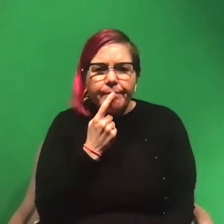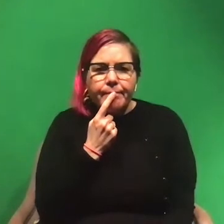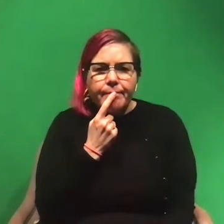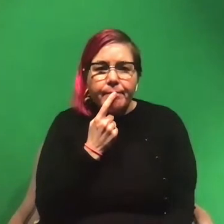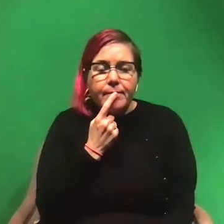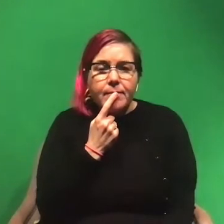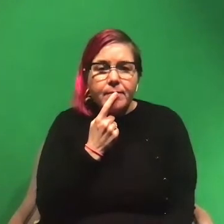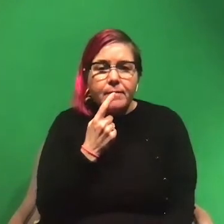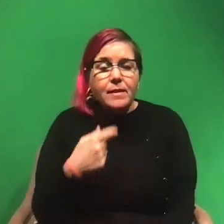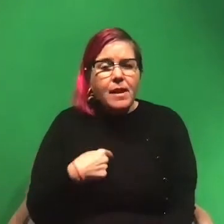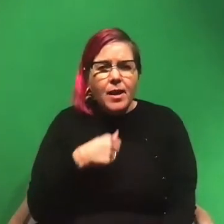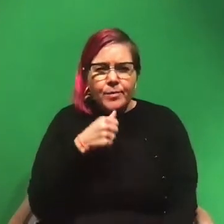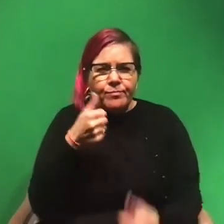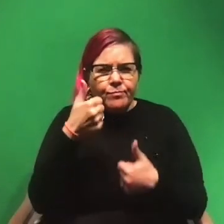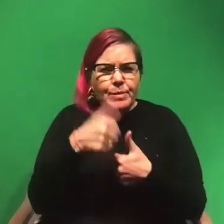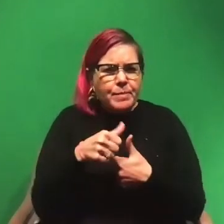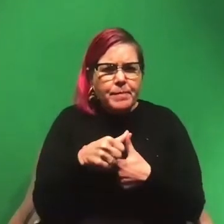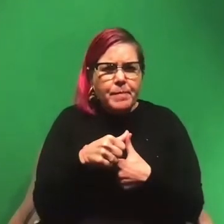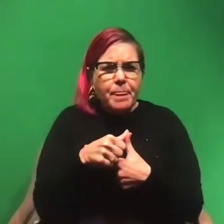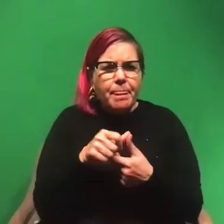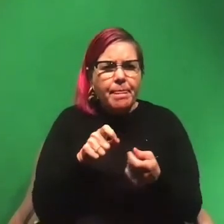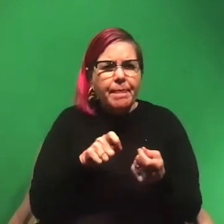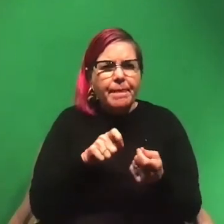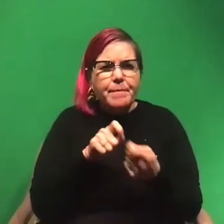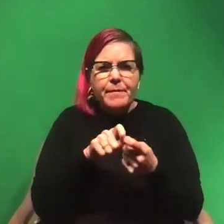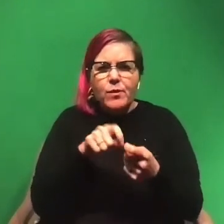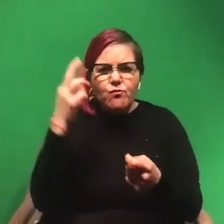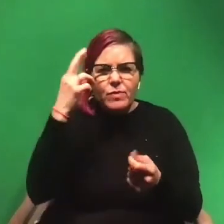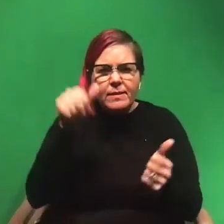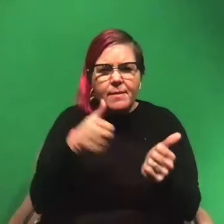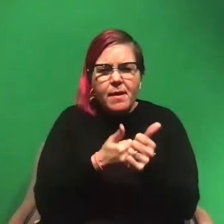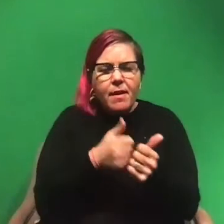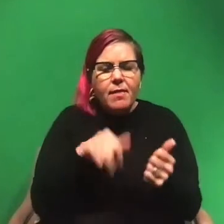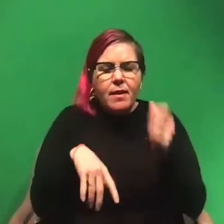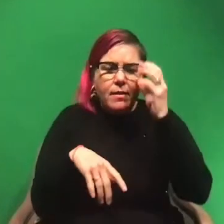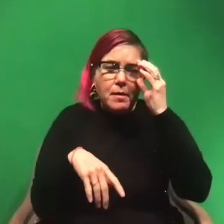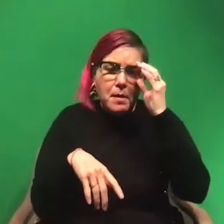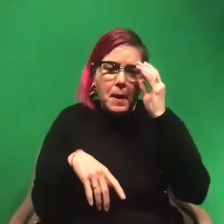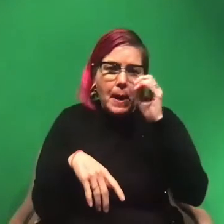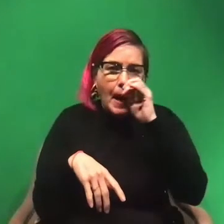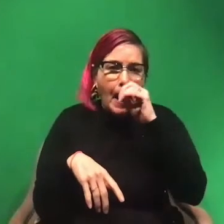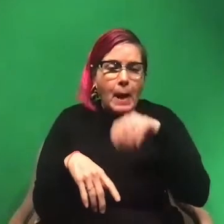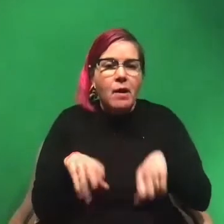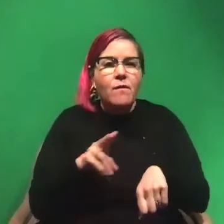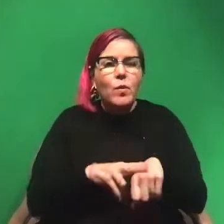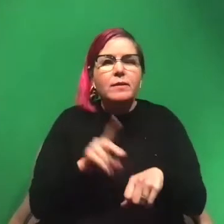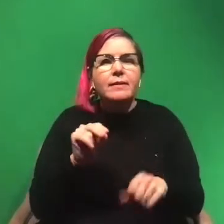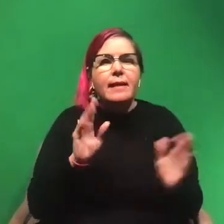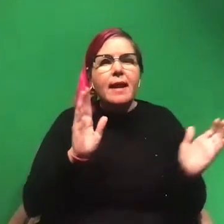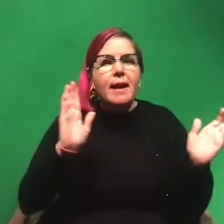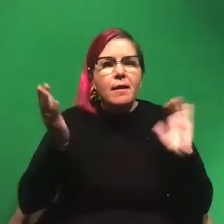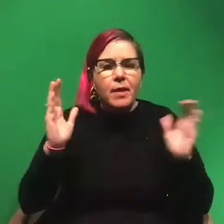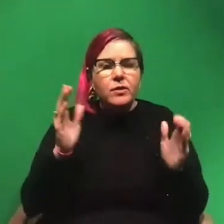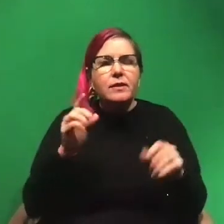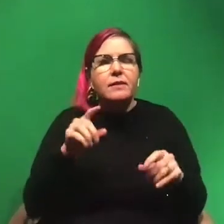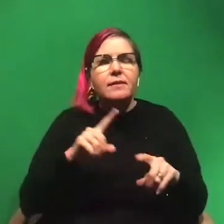I actually don't remember the rationale. So of course they did first, they did a whole comparison of different